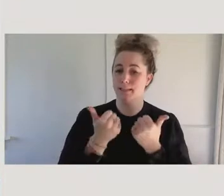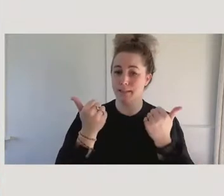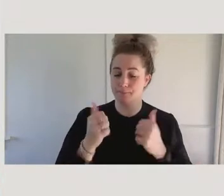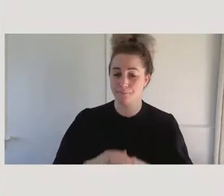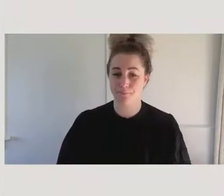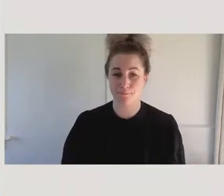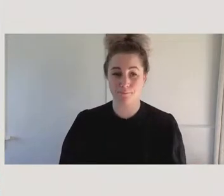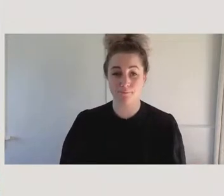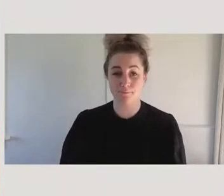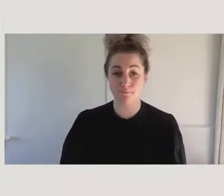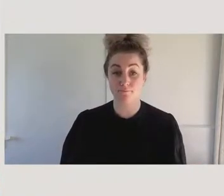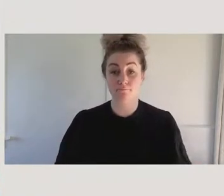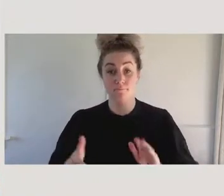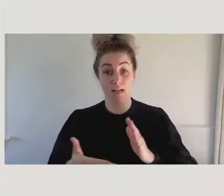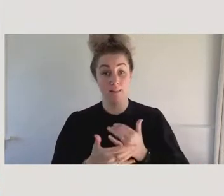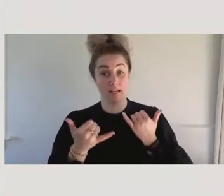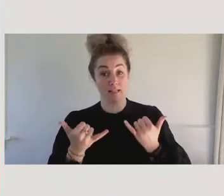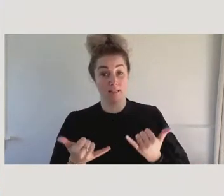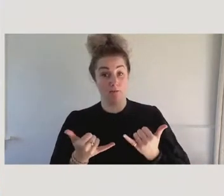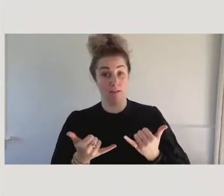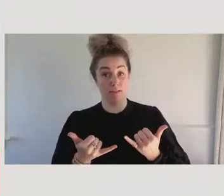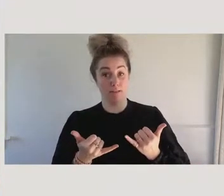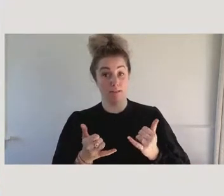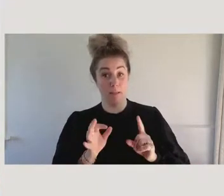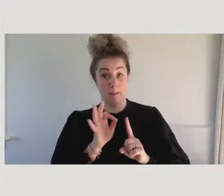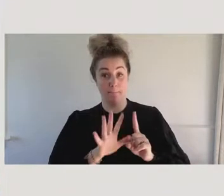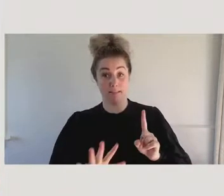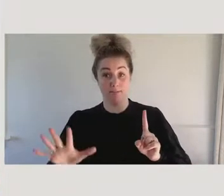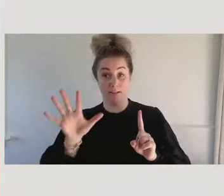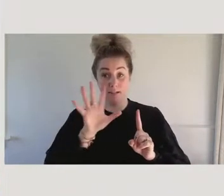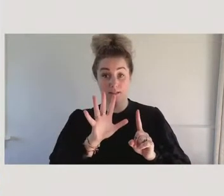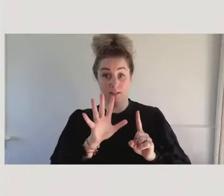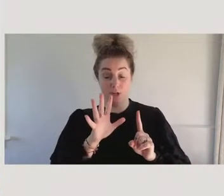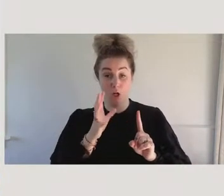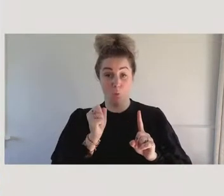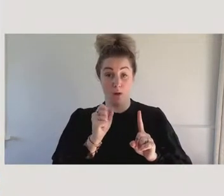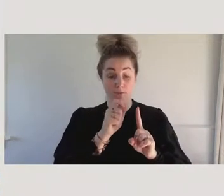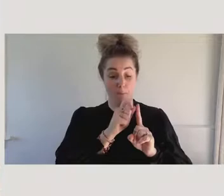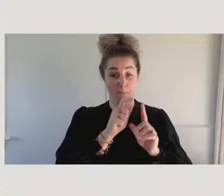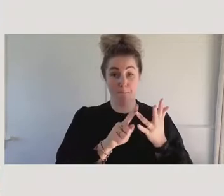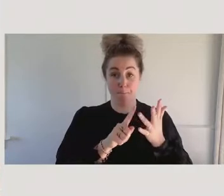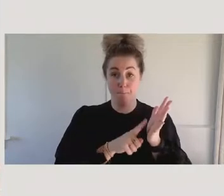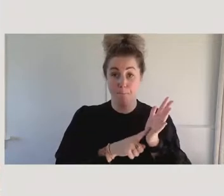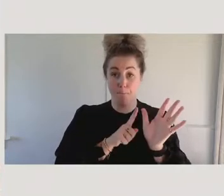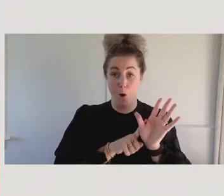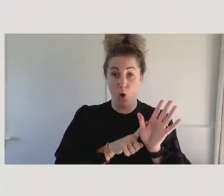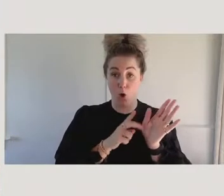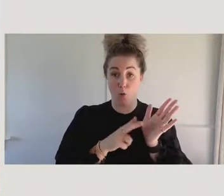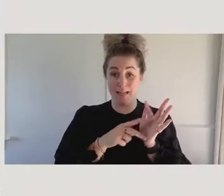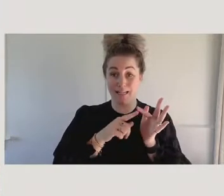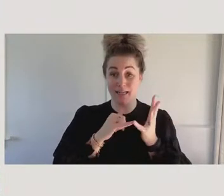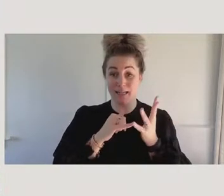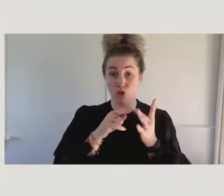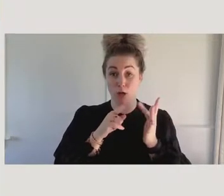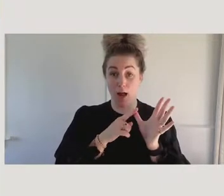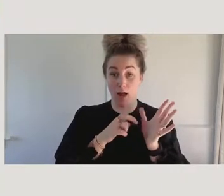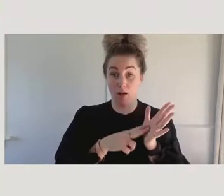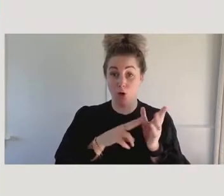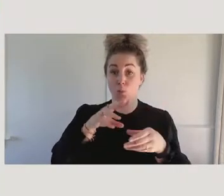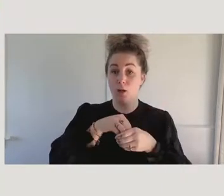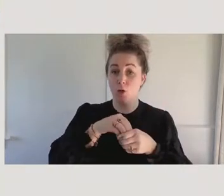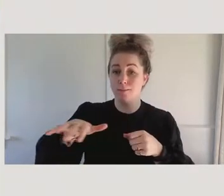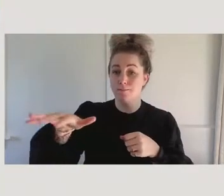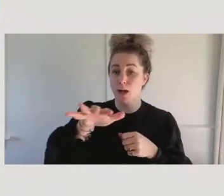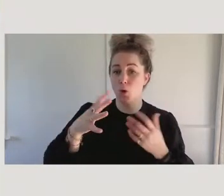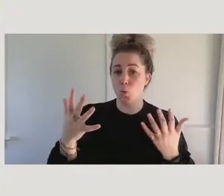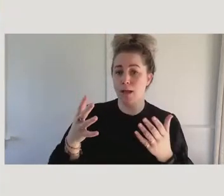yes under our current Pacifica strategy we expanded from Polynesia to be inclusive of our whanau